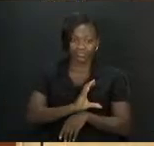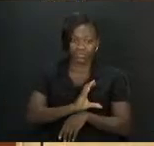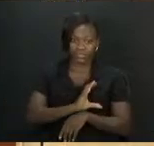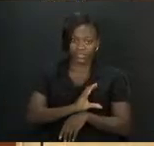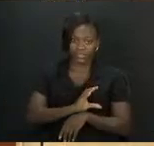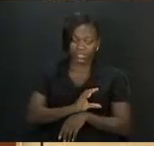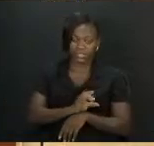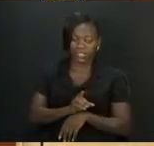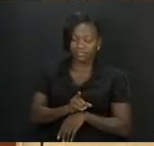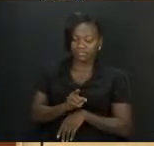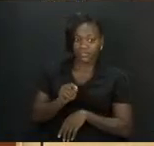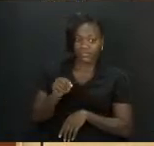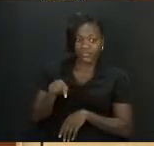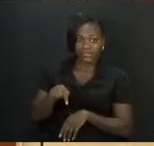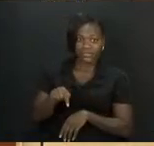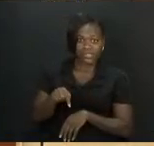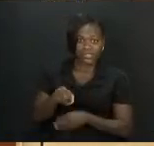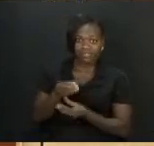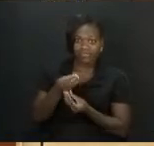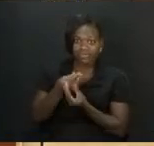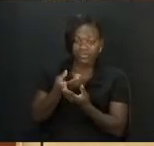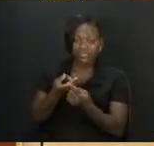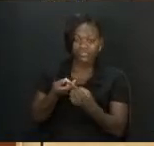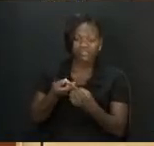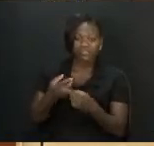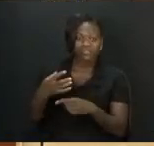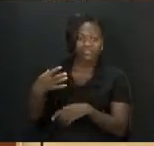briefing from his boss, and that's